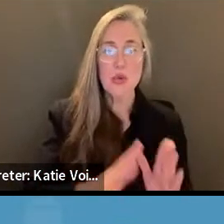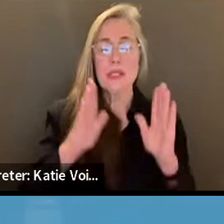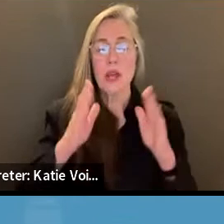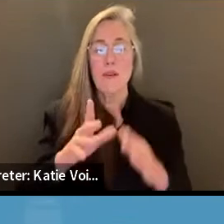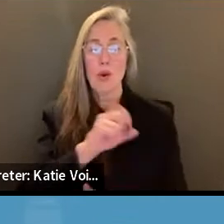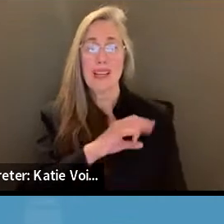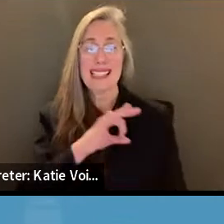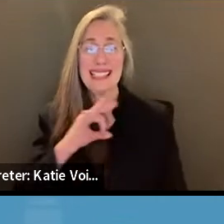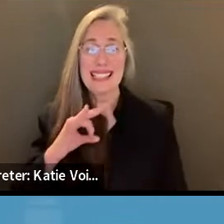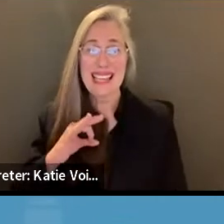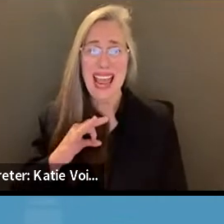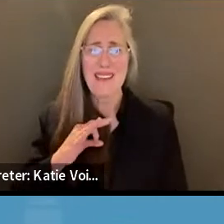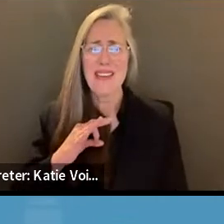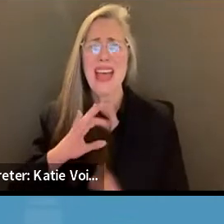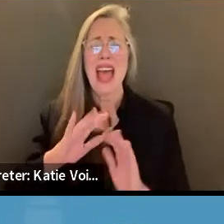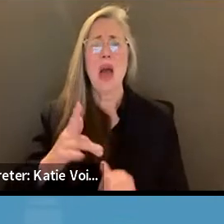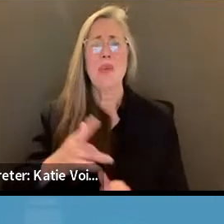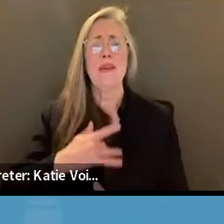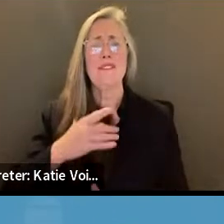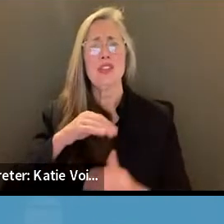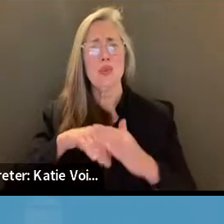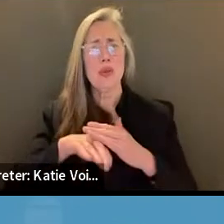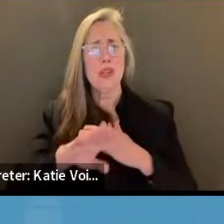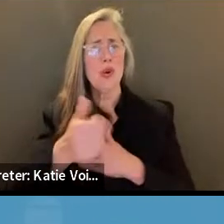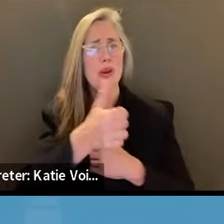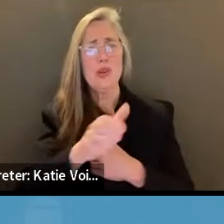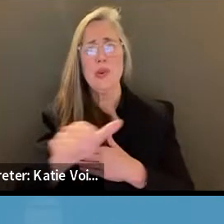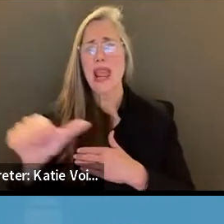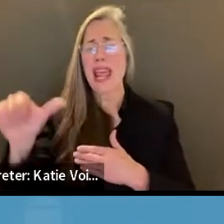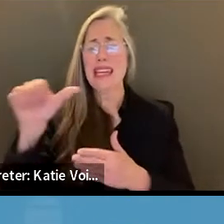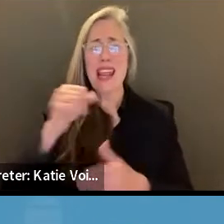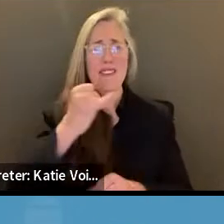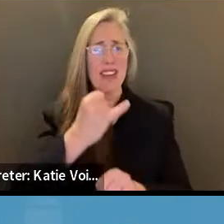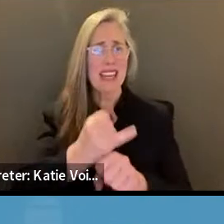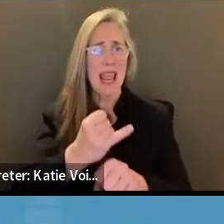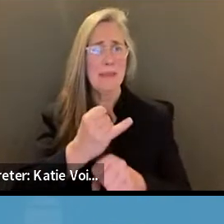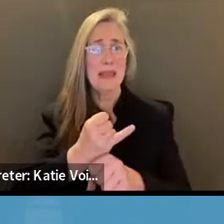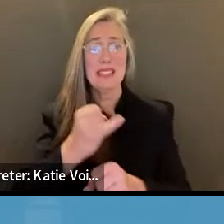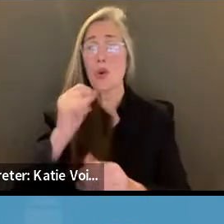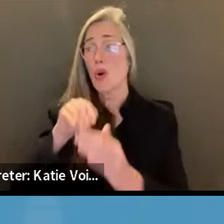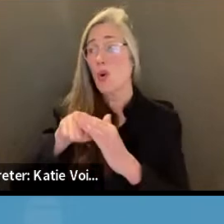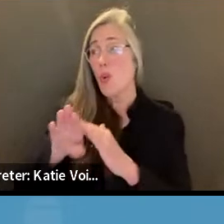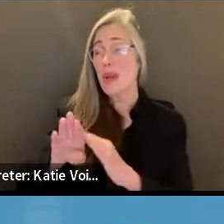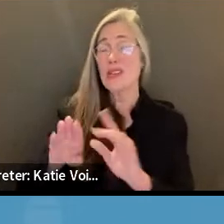when you walk into any of our campuses and our district office.